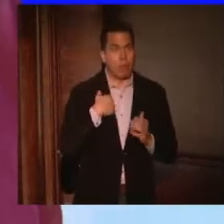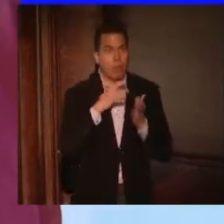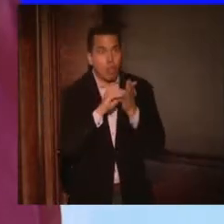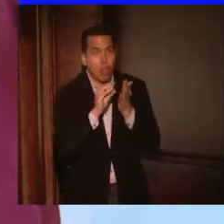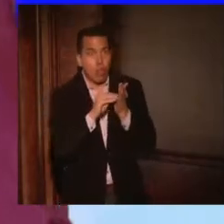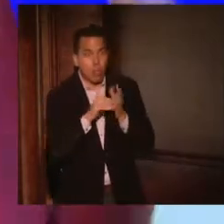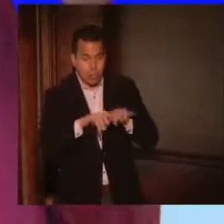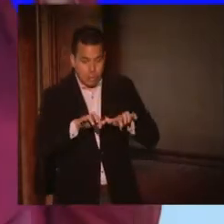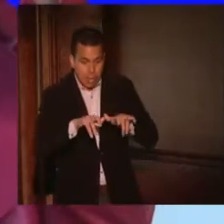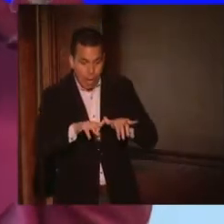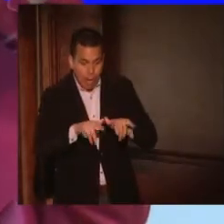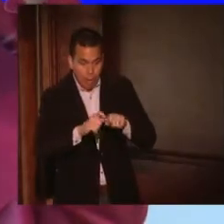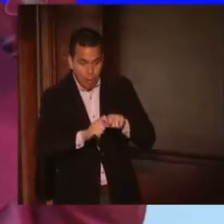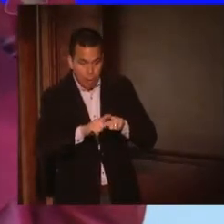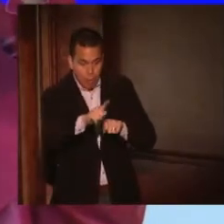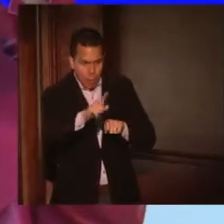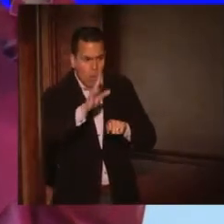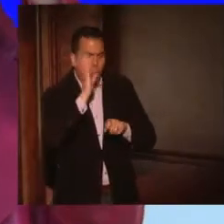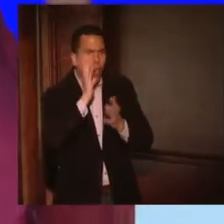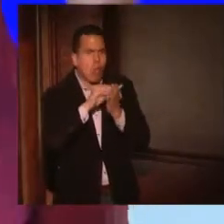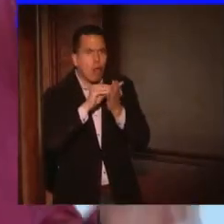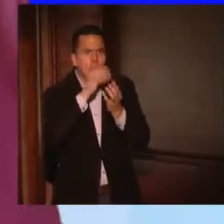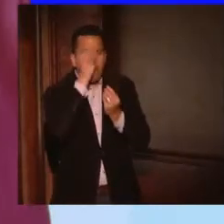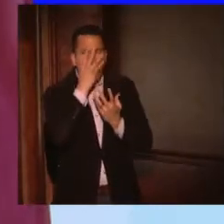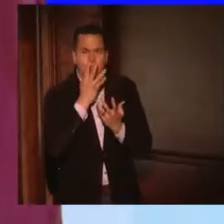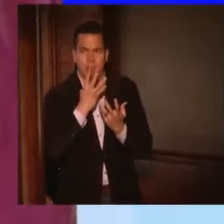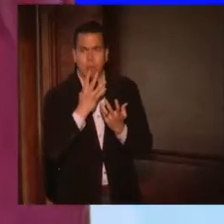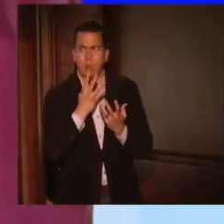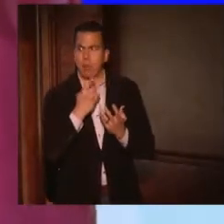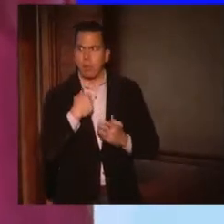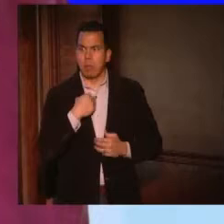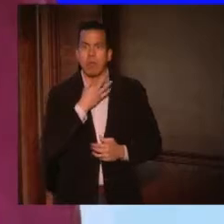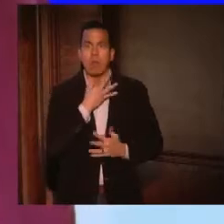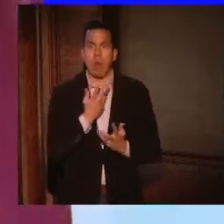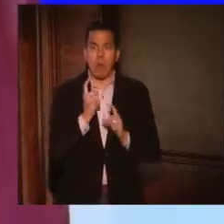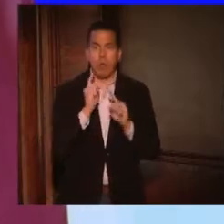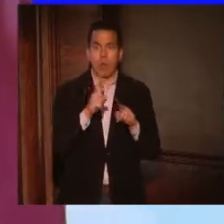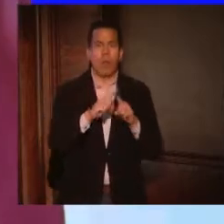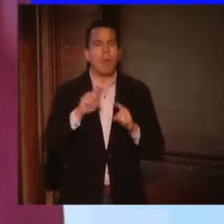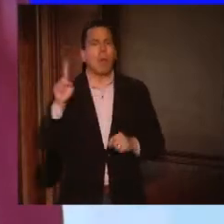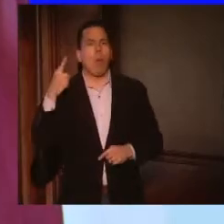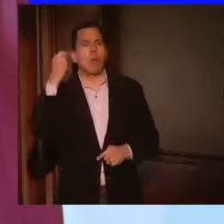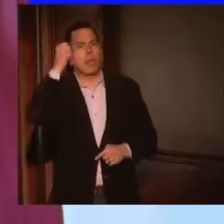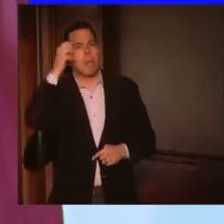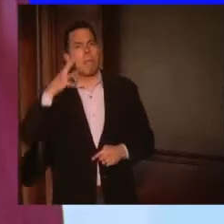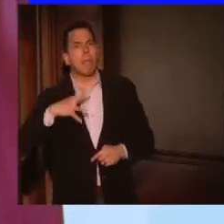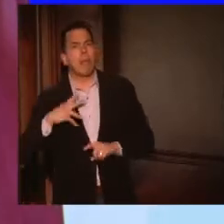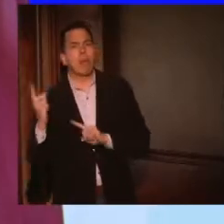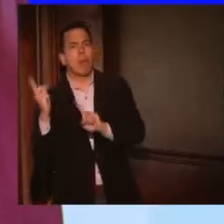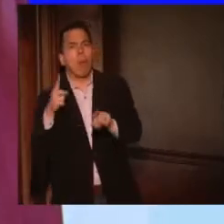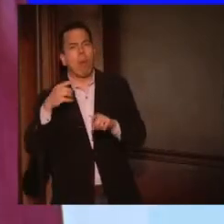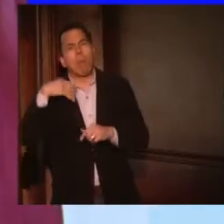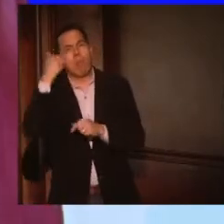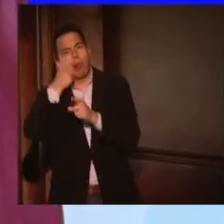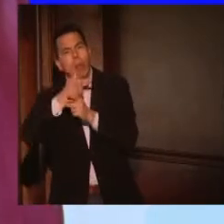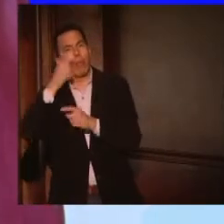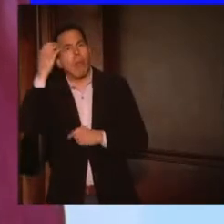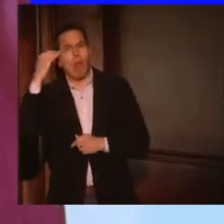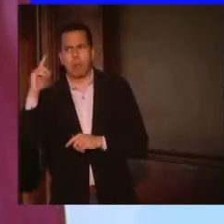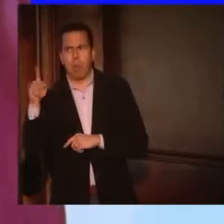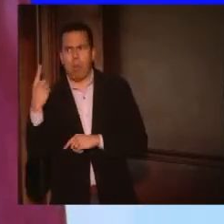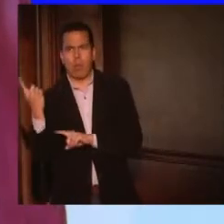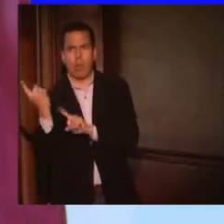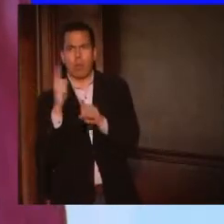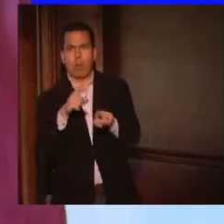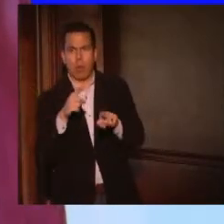find any information you want. And I really wanted to go there, but there was only men could go there, like my brothers and cousins could go there, but it wasn't appropriated